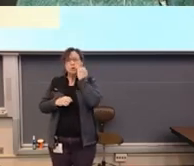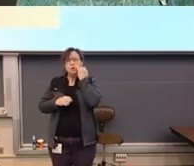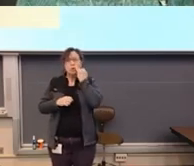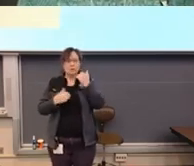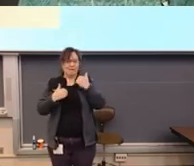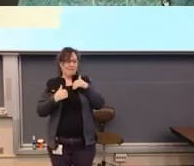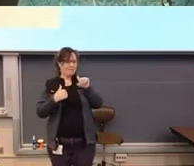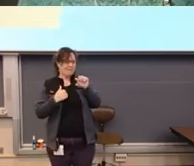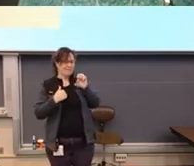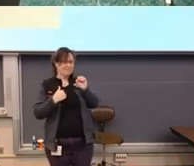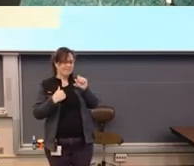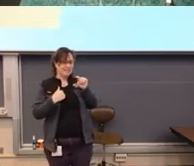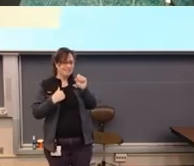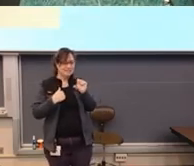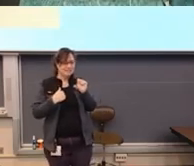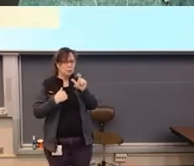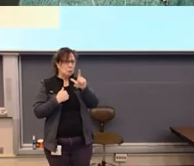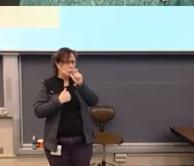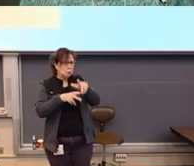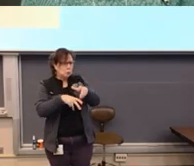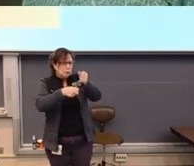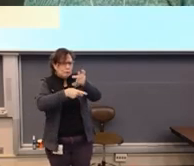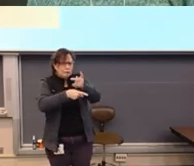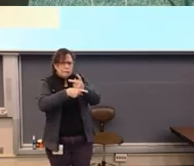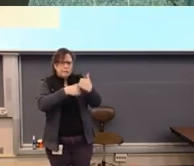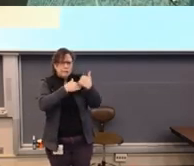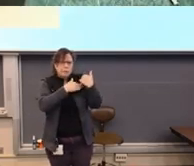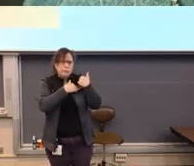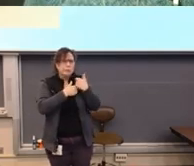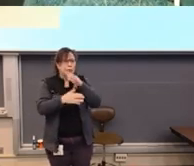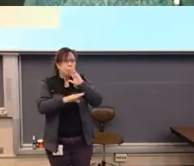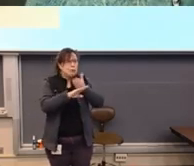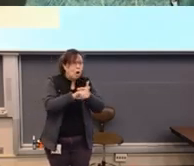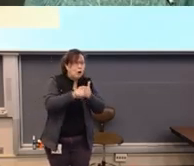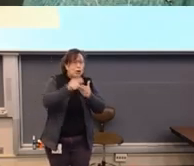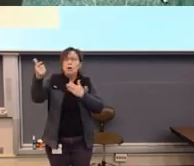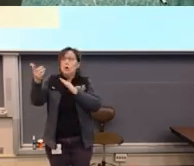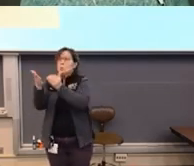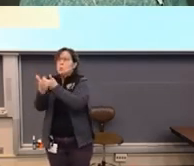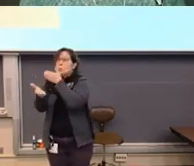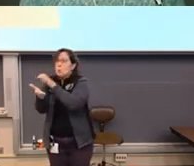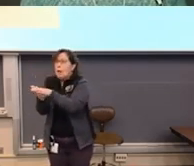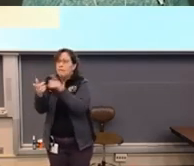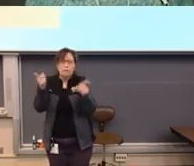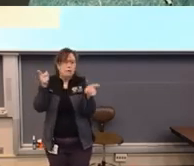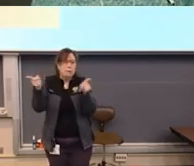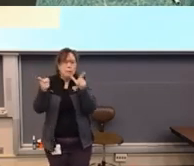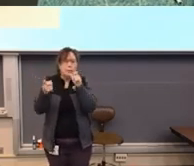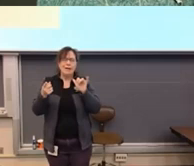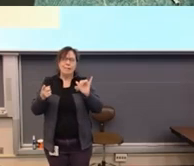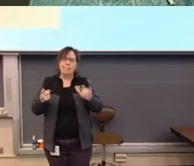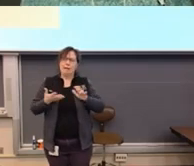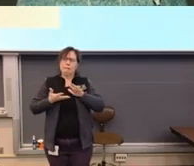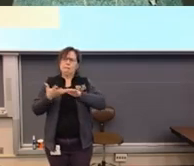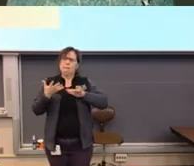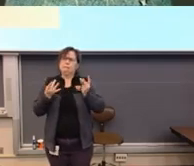involved and who's in charge of the care. Is it the daughter? Is it the new wife, the second wife? It's very, very sticky when there